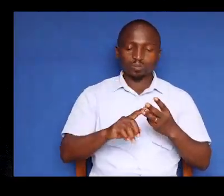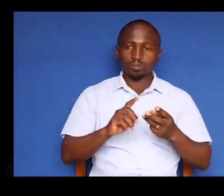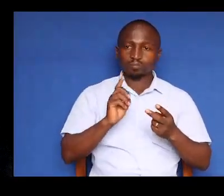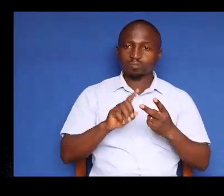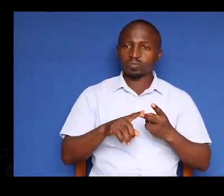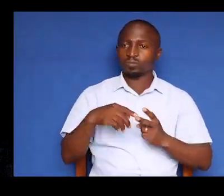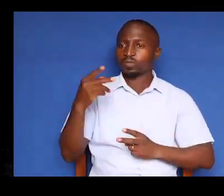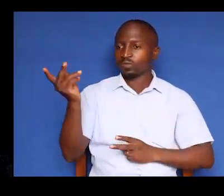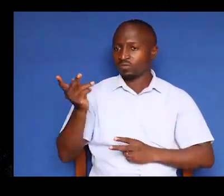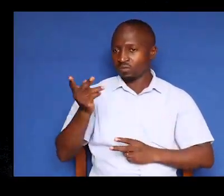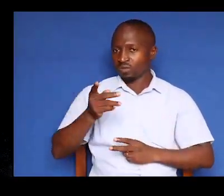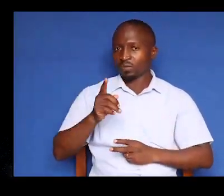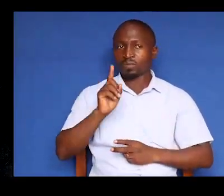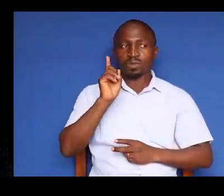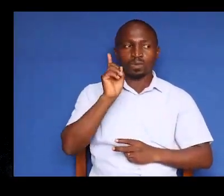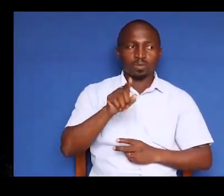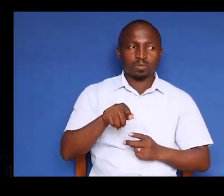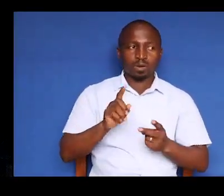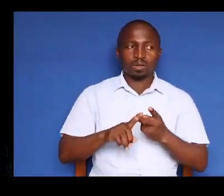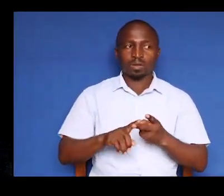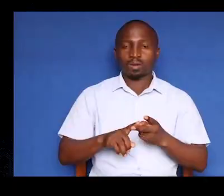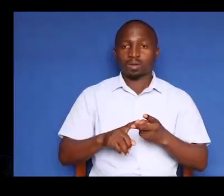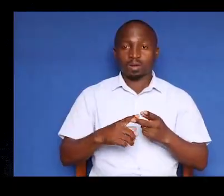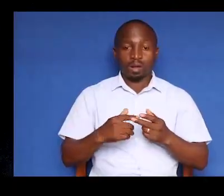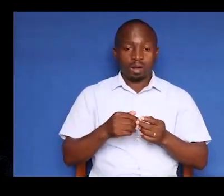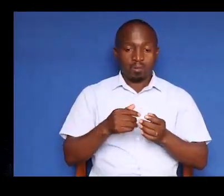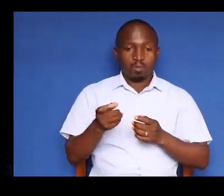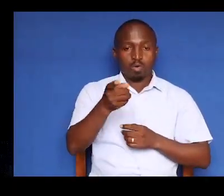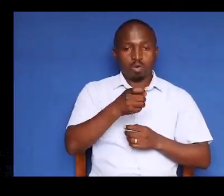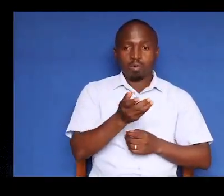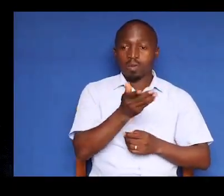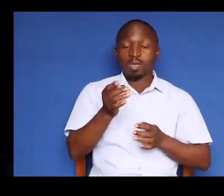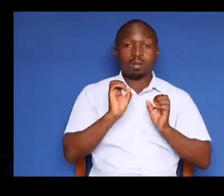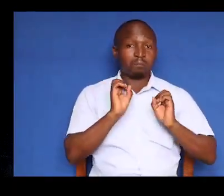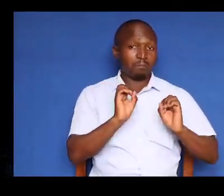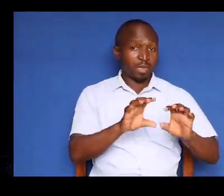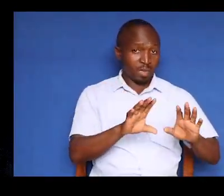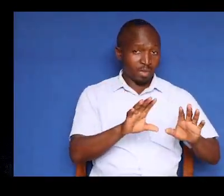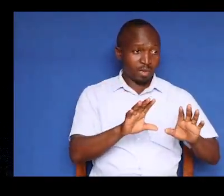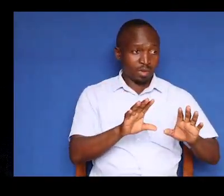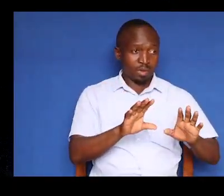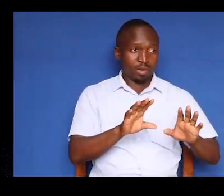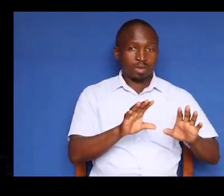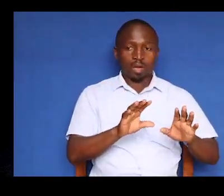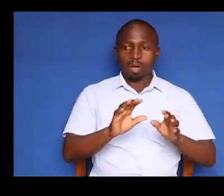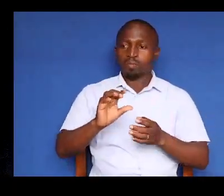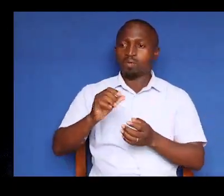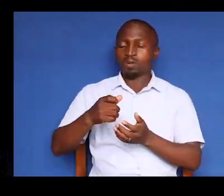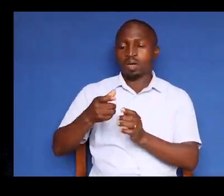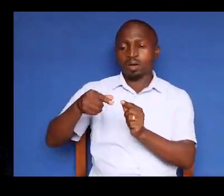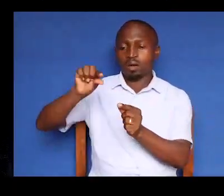And there is new soft loan. Soft loan, it means loan with low